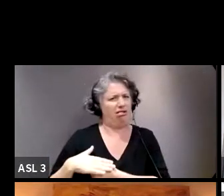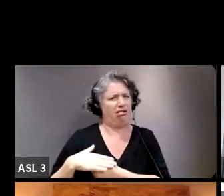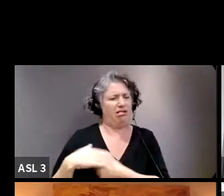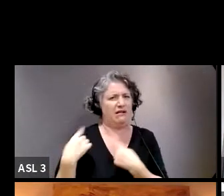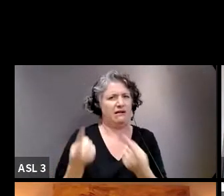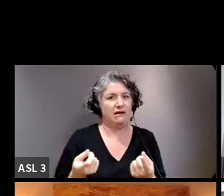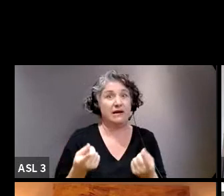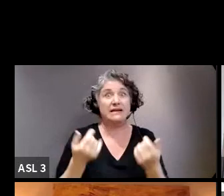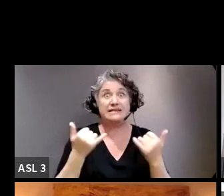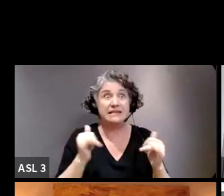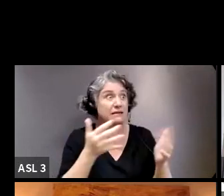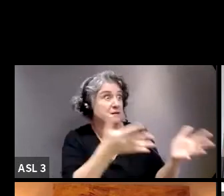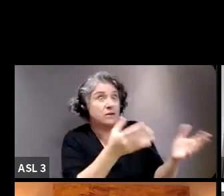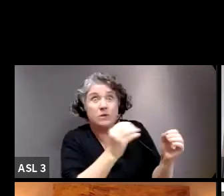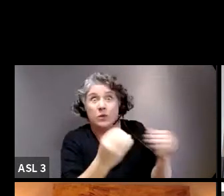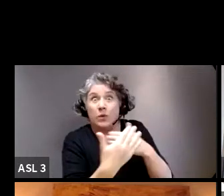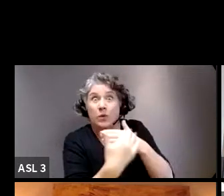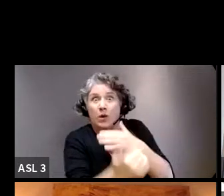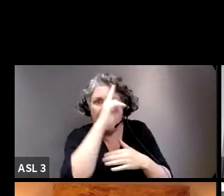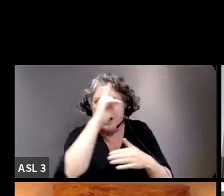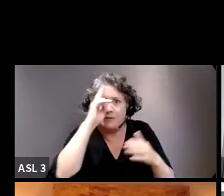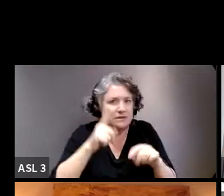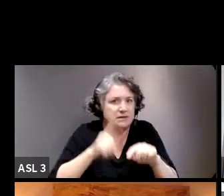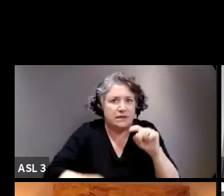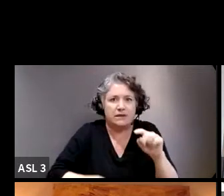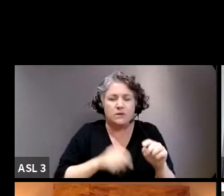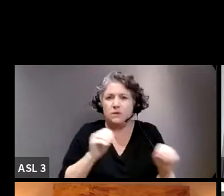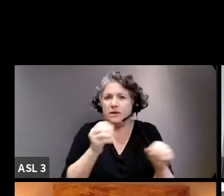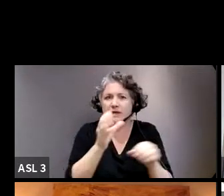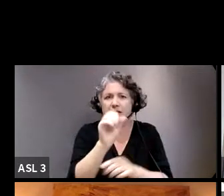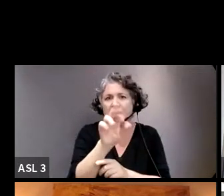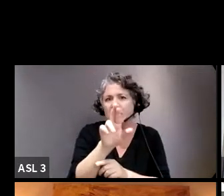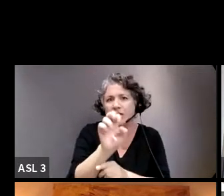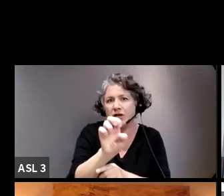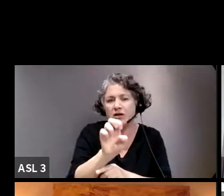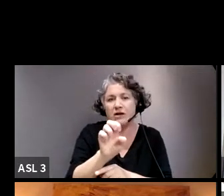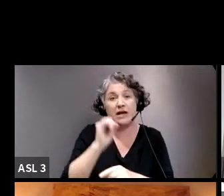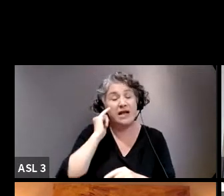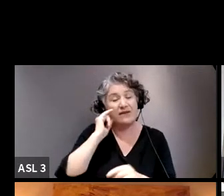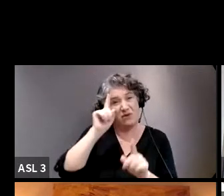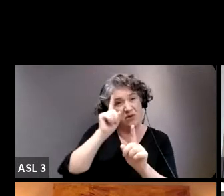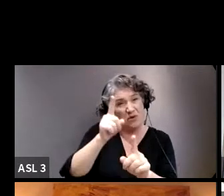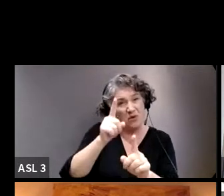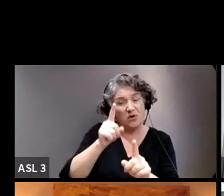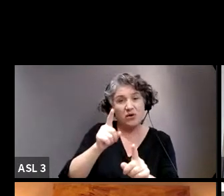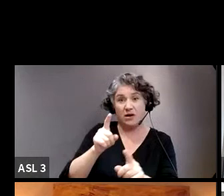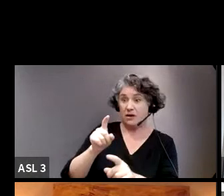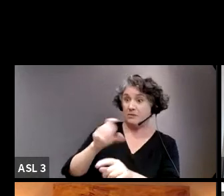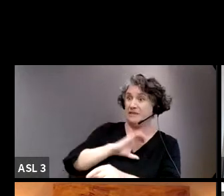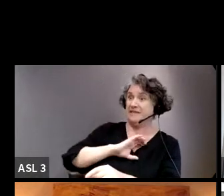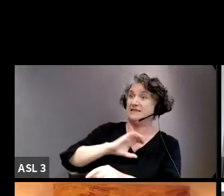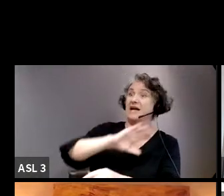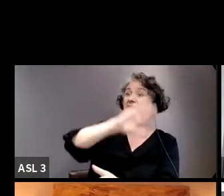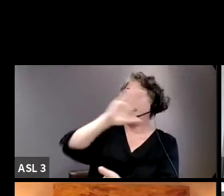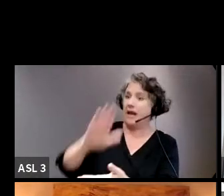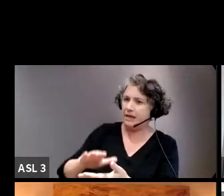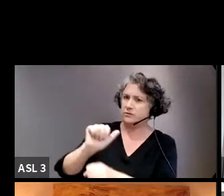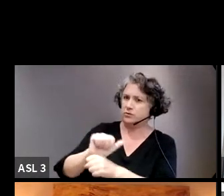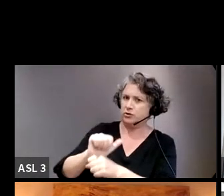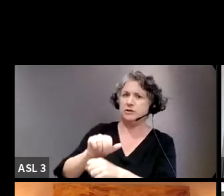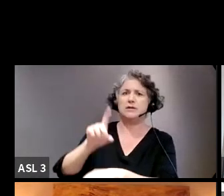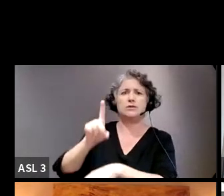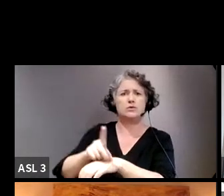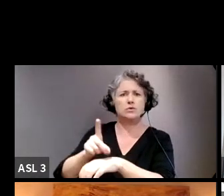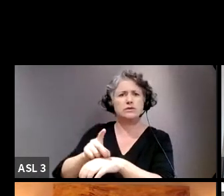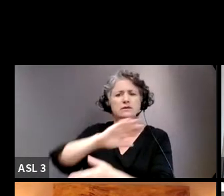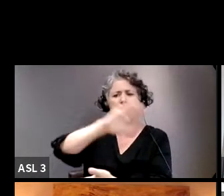people with no care and if the goal is to detach the police and create capacity for care then it makes sense